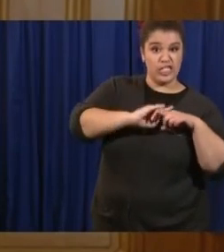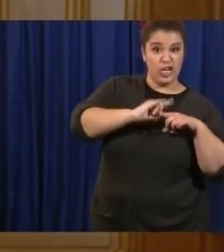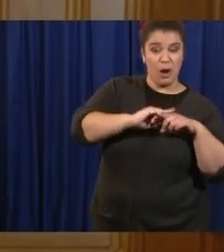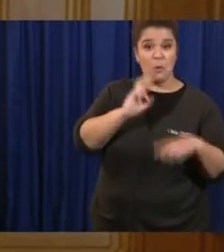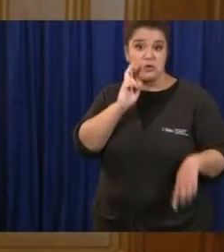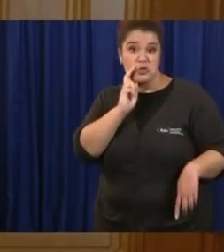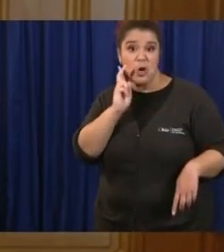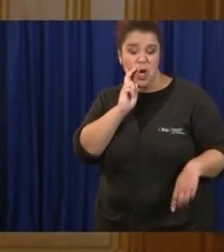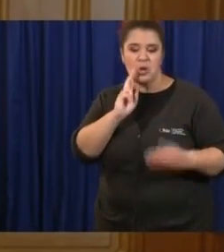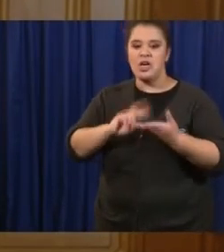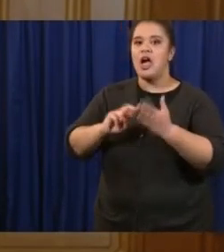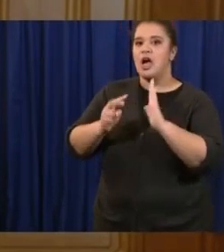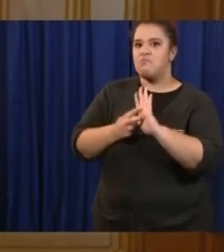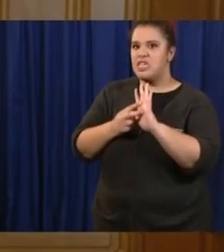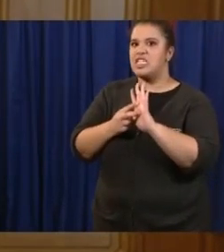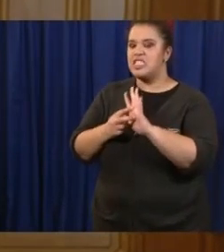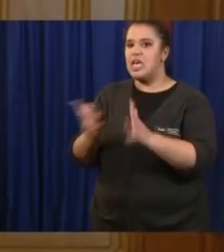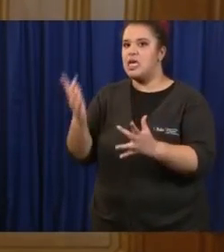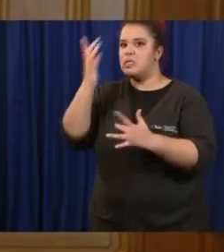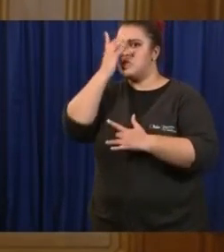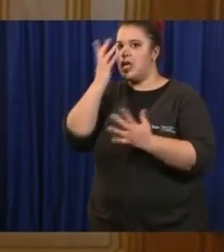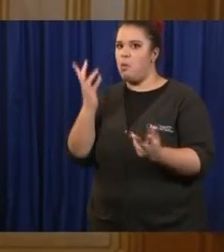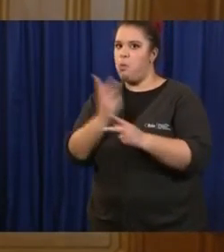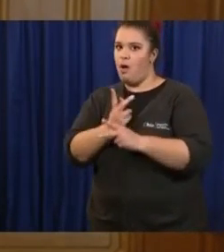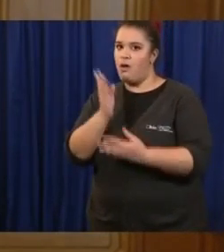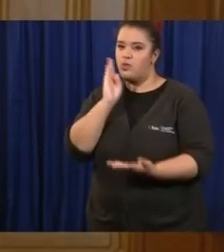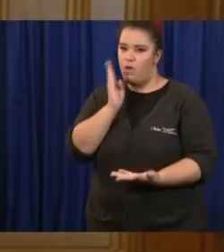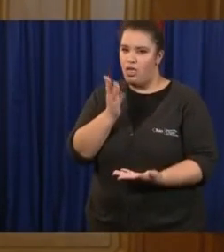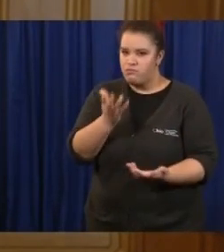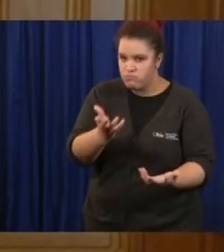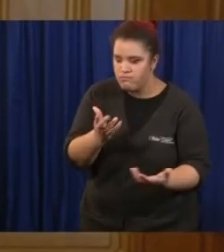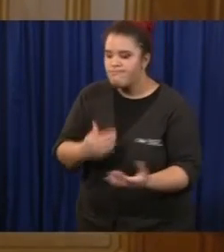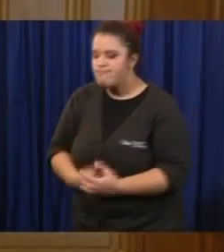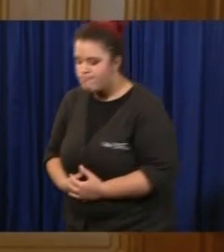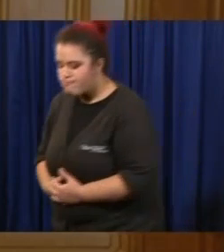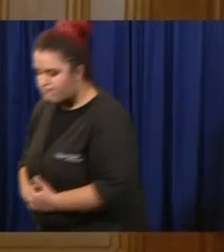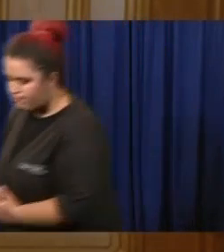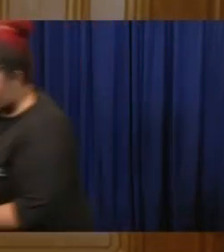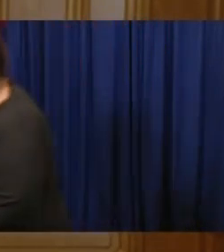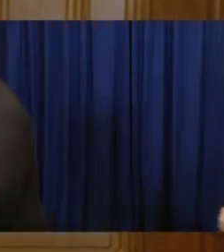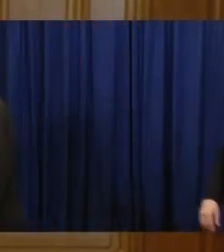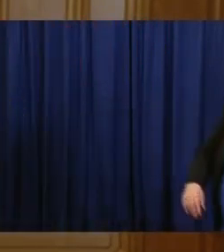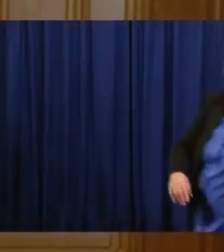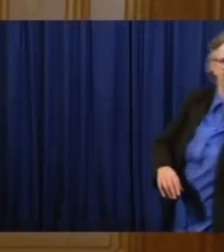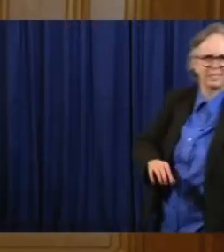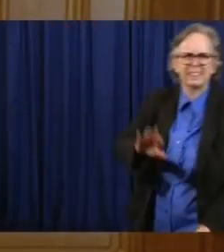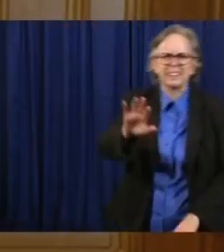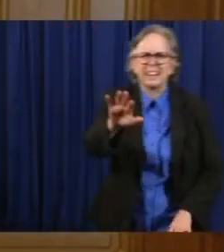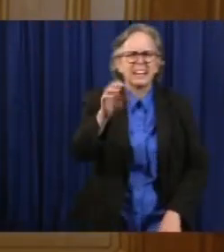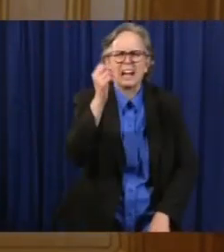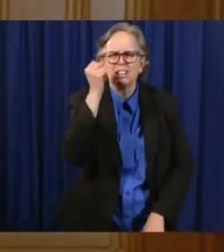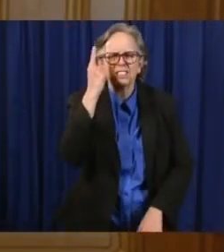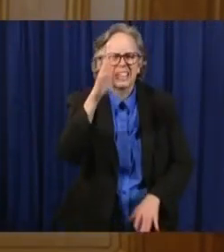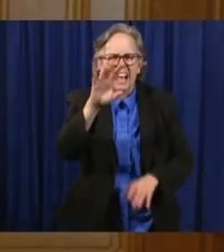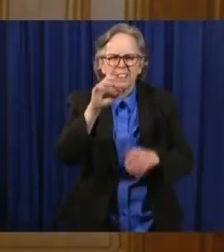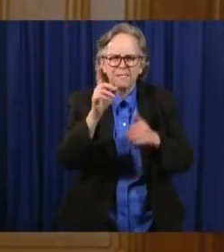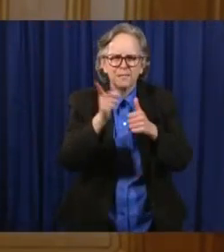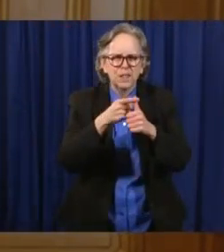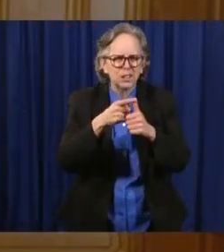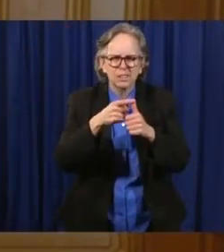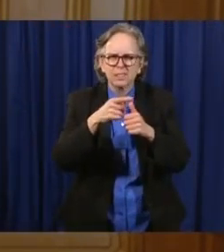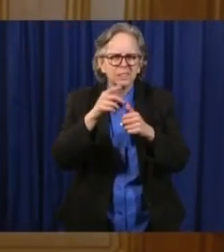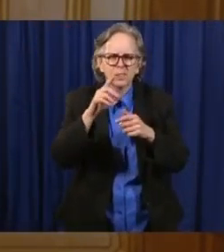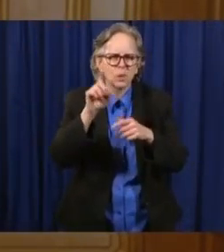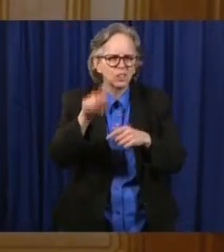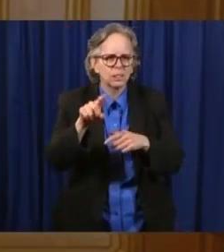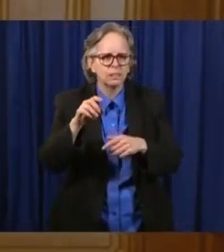take the first part. I did not understand what kind of businesses did you say? Oh, I'm sorry, vaping shops.